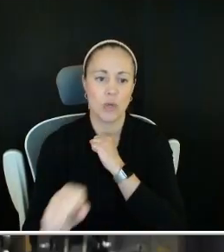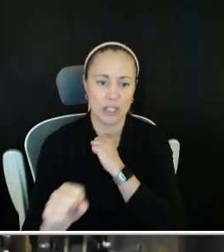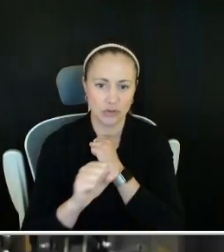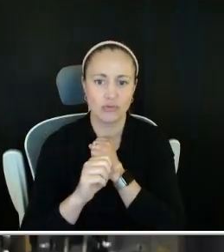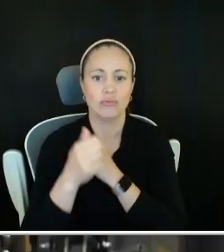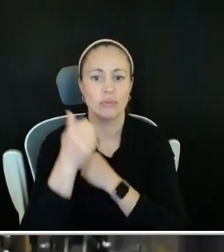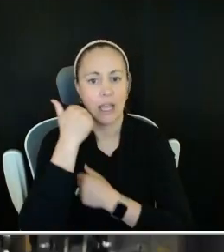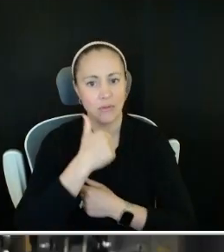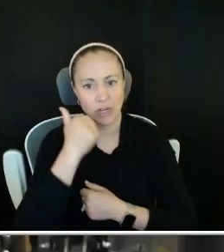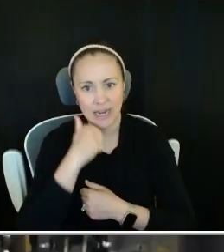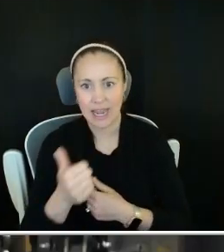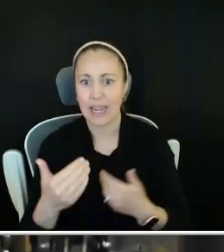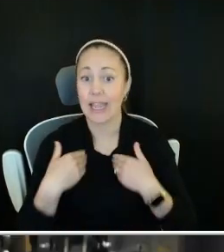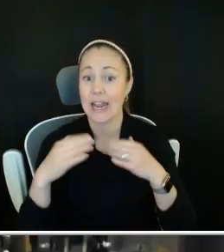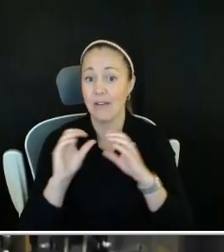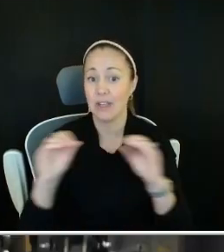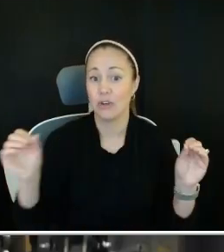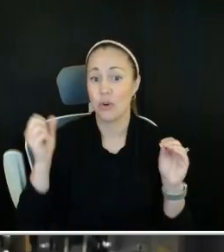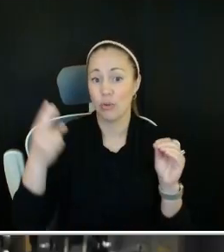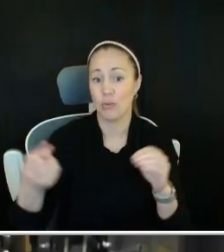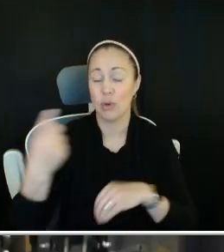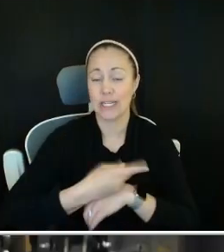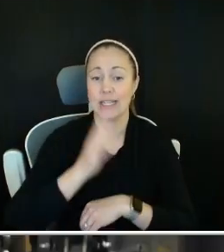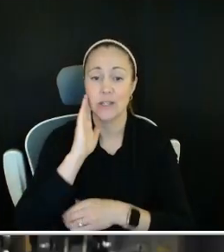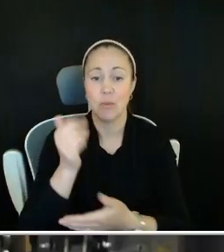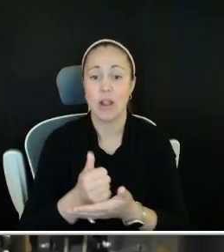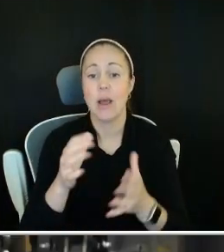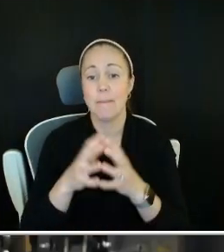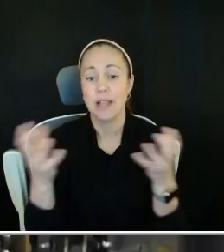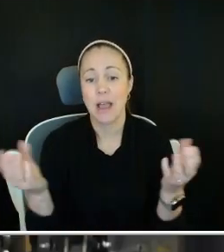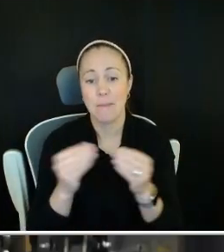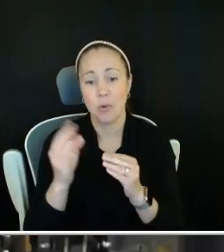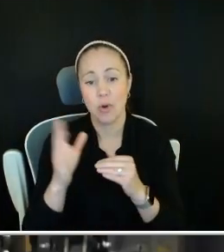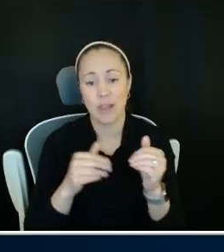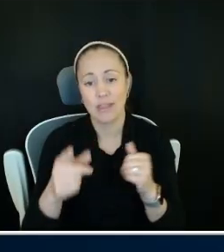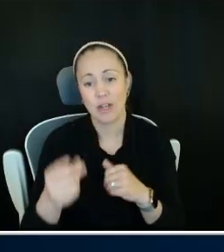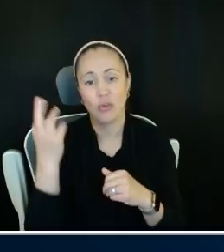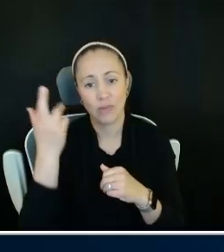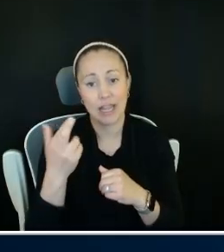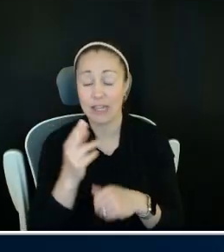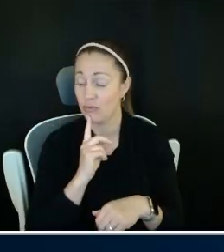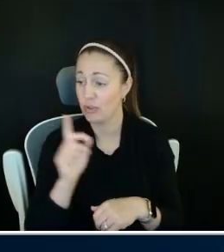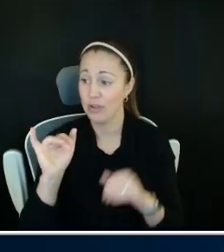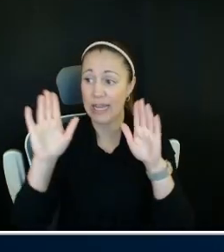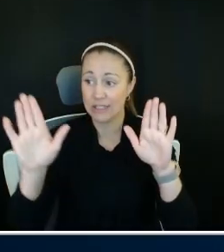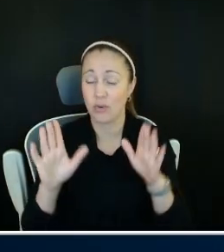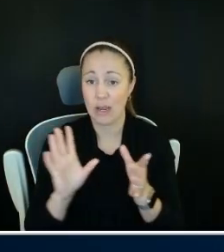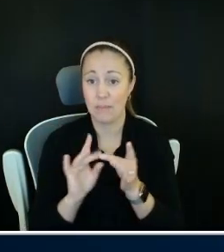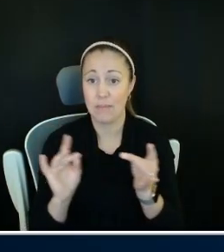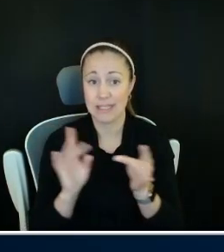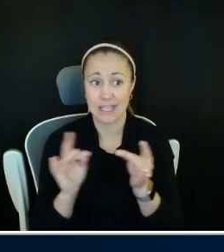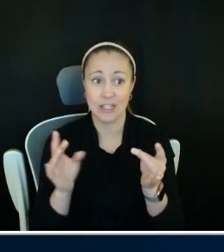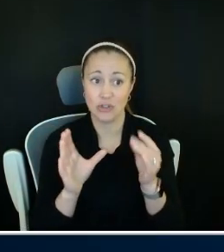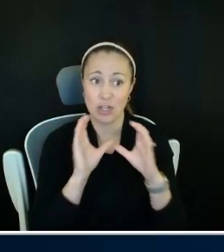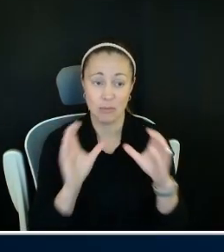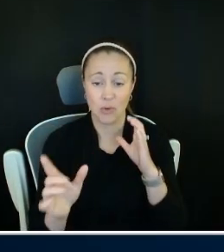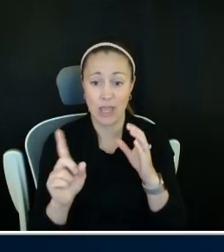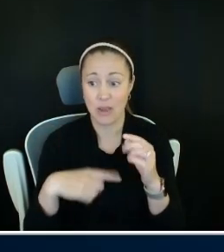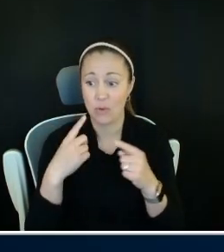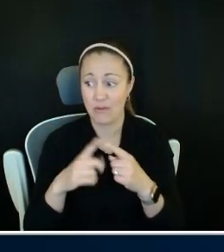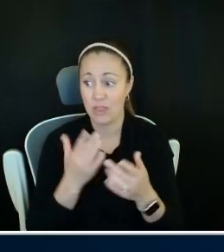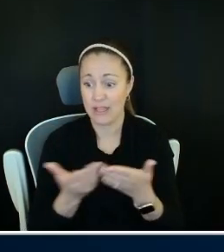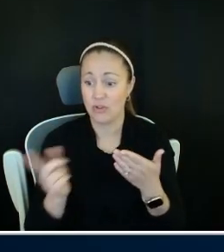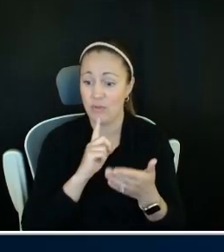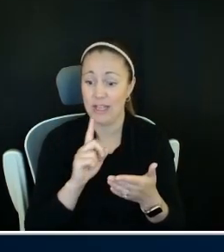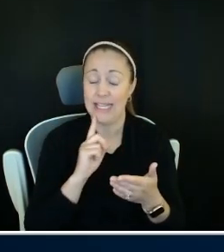days, it helps a lot more than you'd realize. Sure, that's a great message to get across when things are so intense on every level. Thank